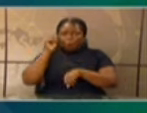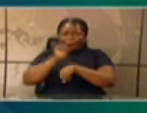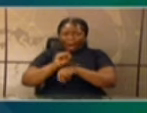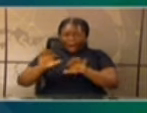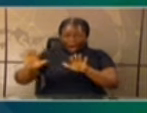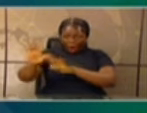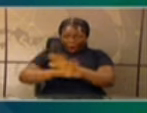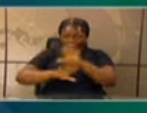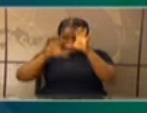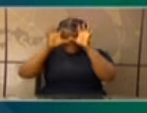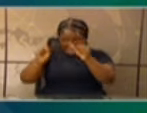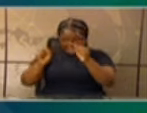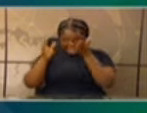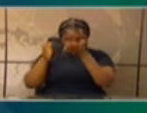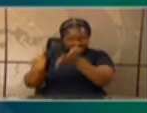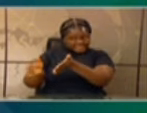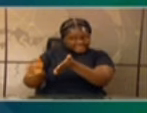Aswe